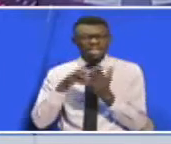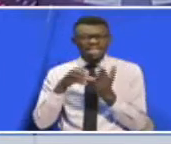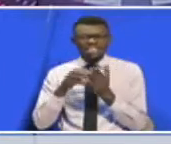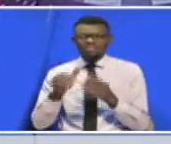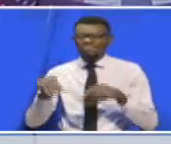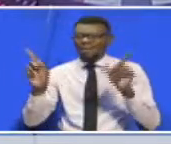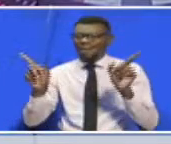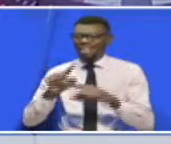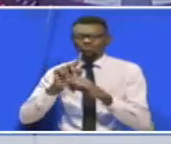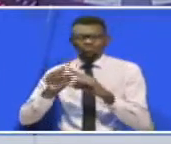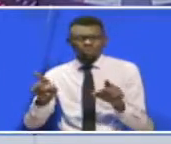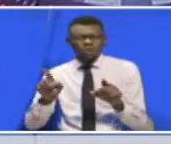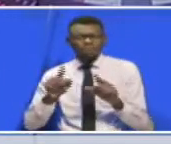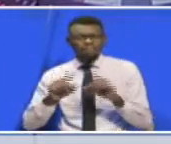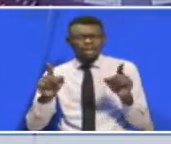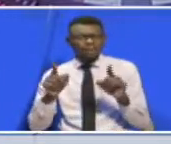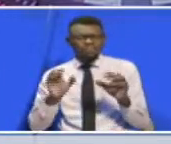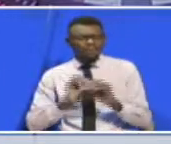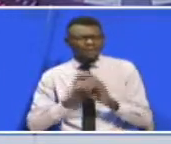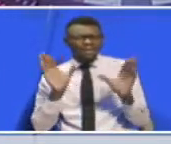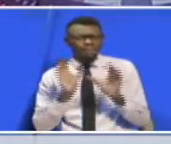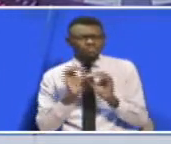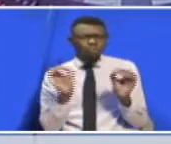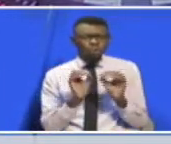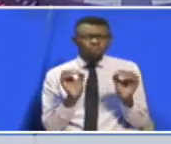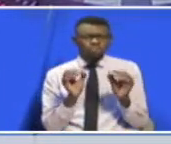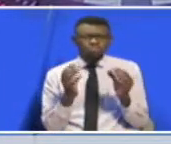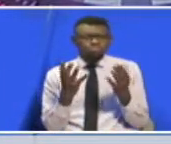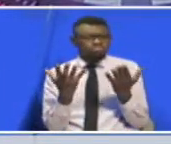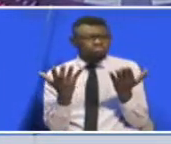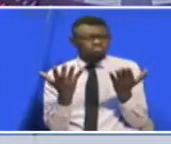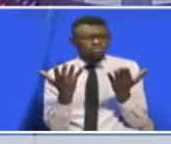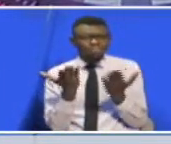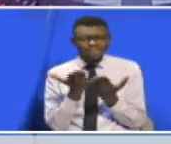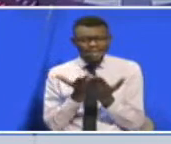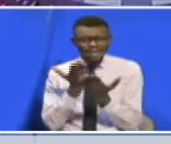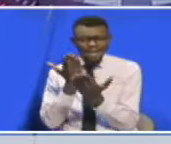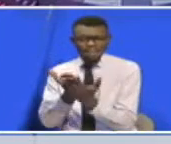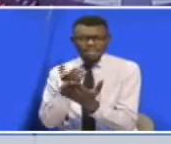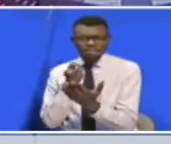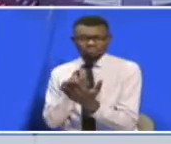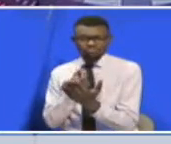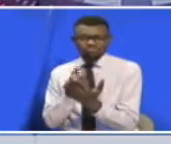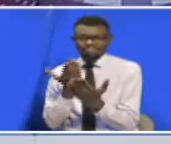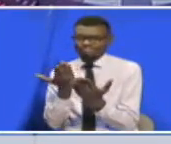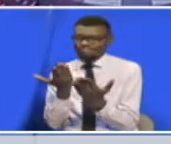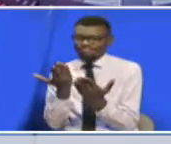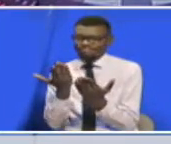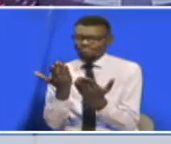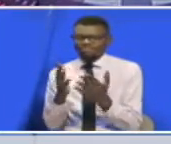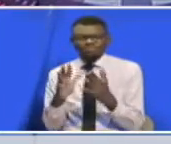appeal. The gray area is it out of time or this appeal is standing proper before the court?